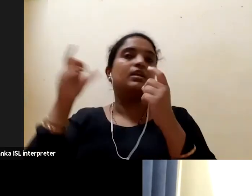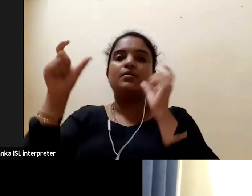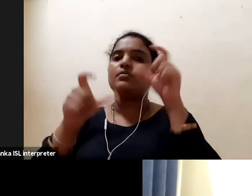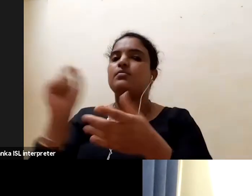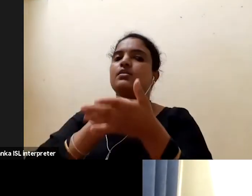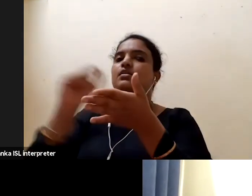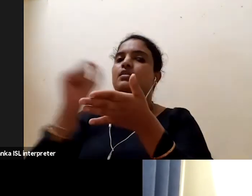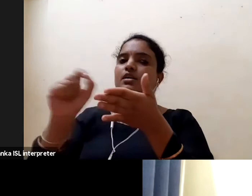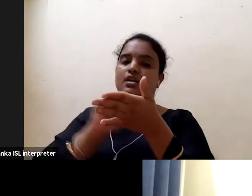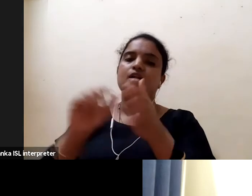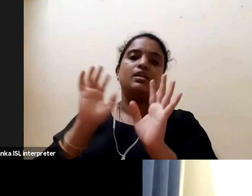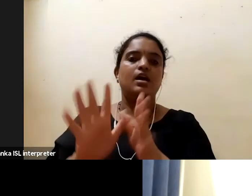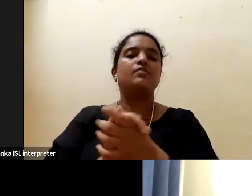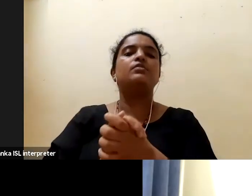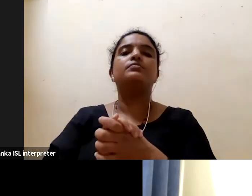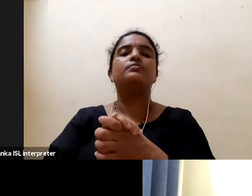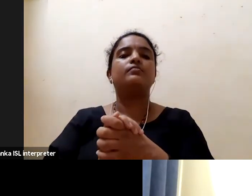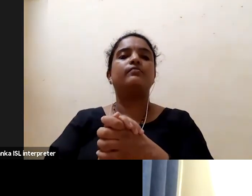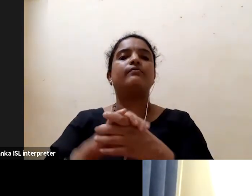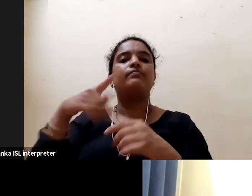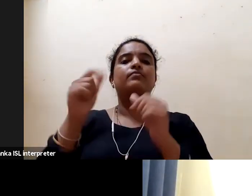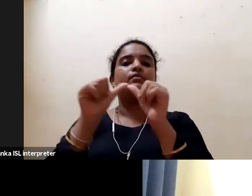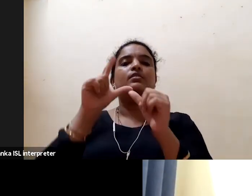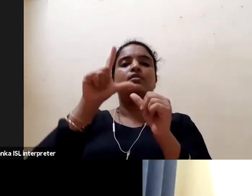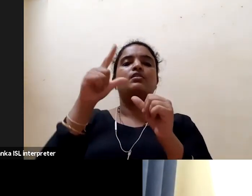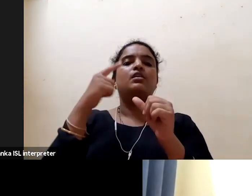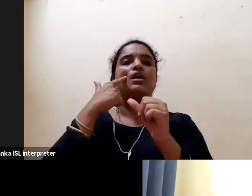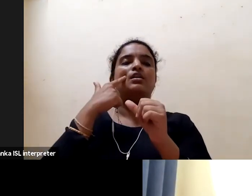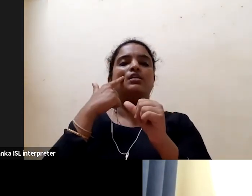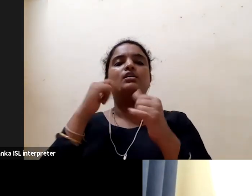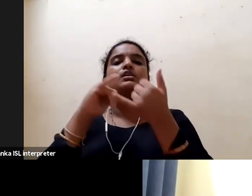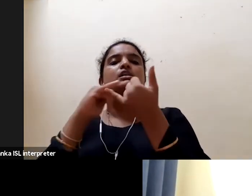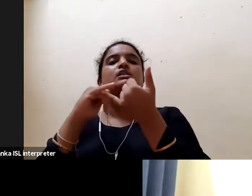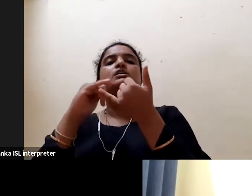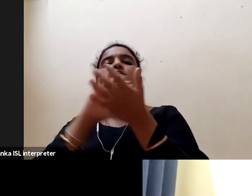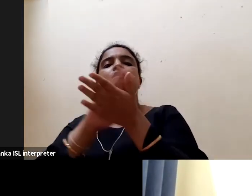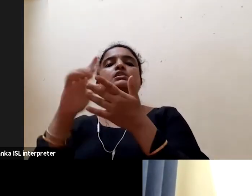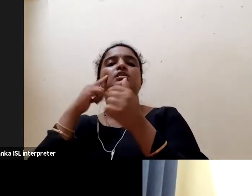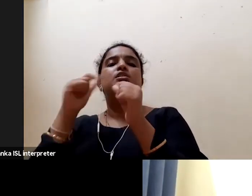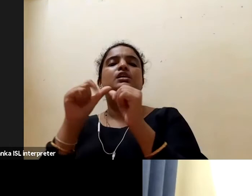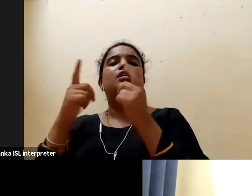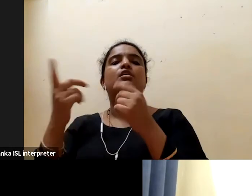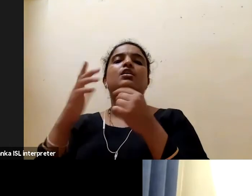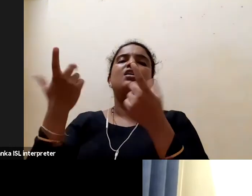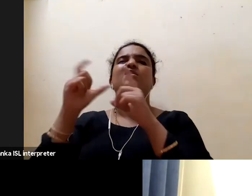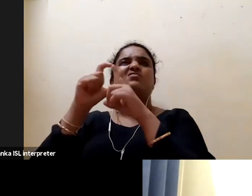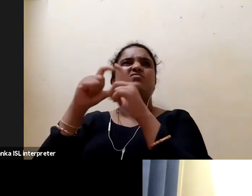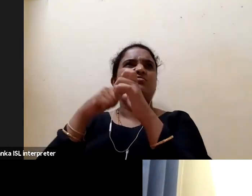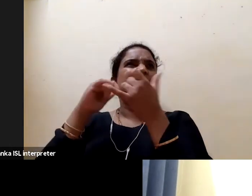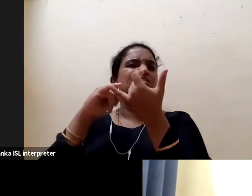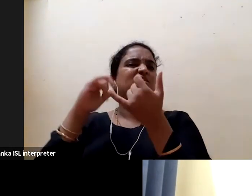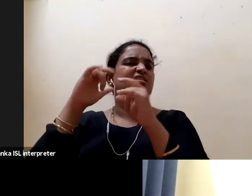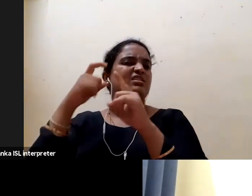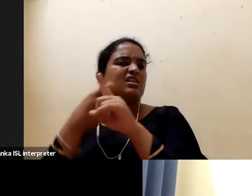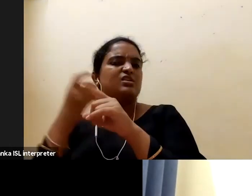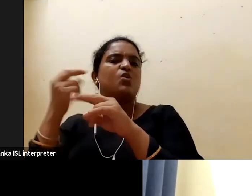things. Then there's this thing by Alicia Kennedy, I think from the desk of Alicia Kennedy is another